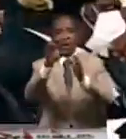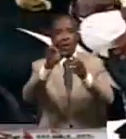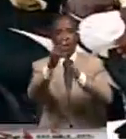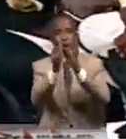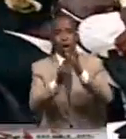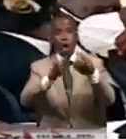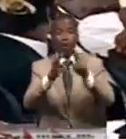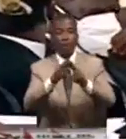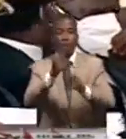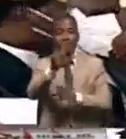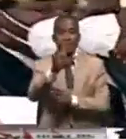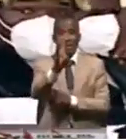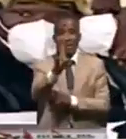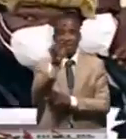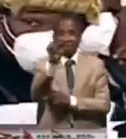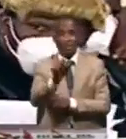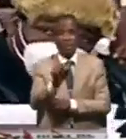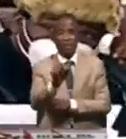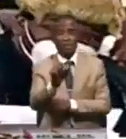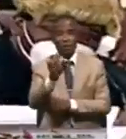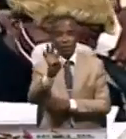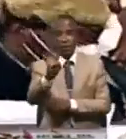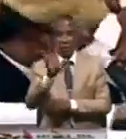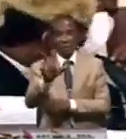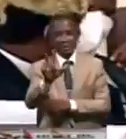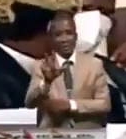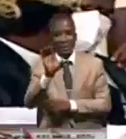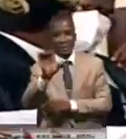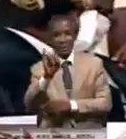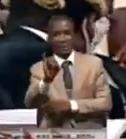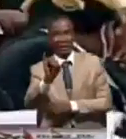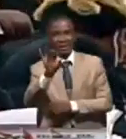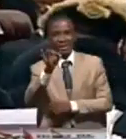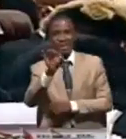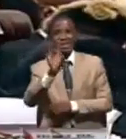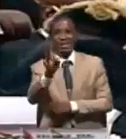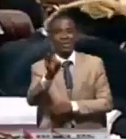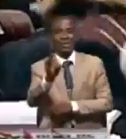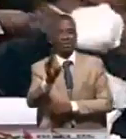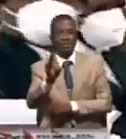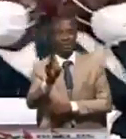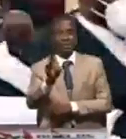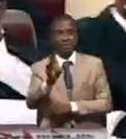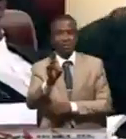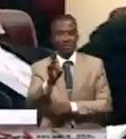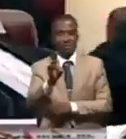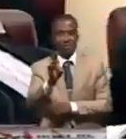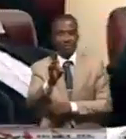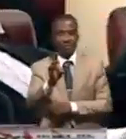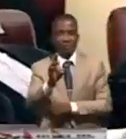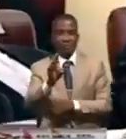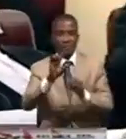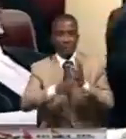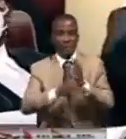36, Rule 4.3 and CI 87 Rule 3E5, and we